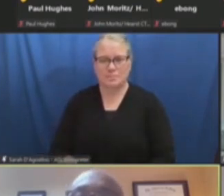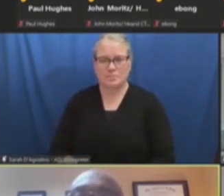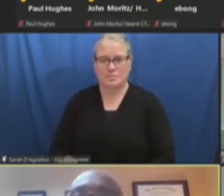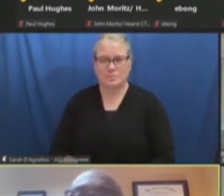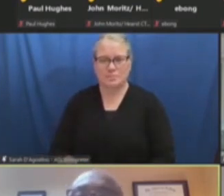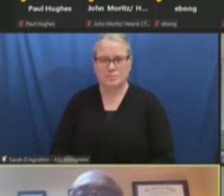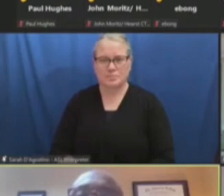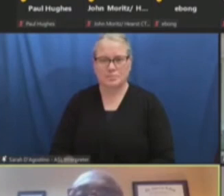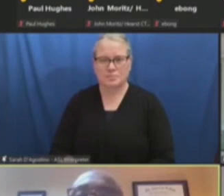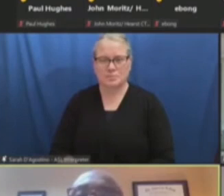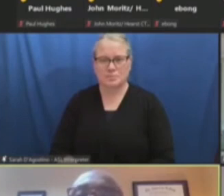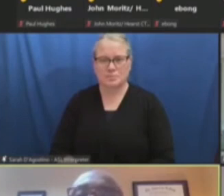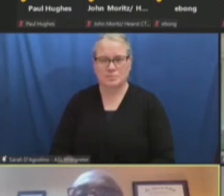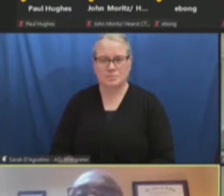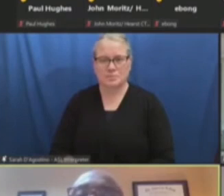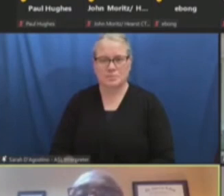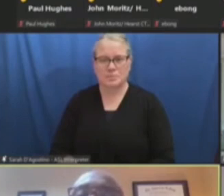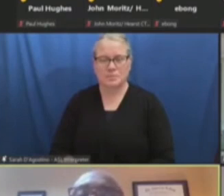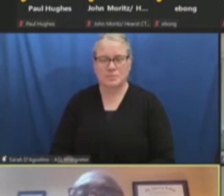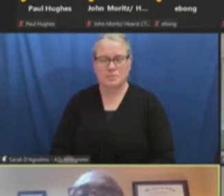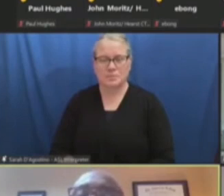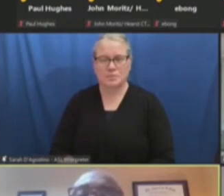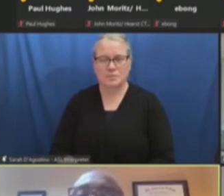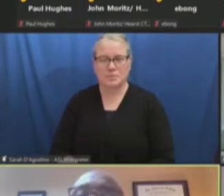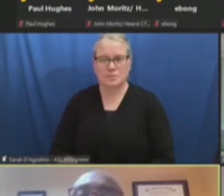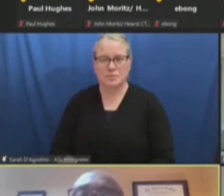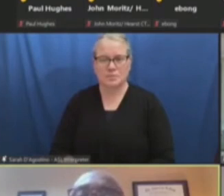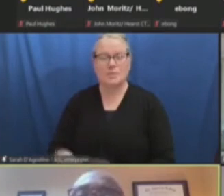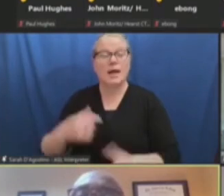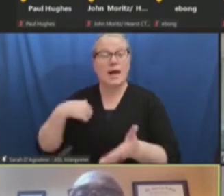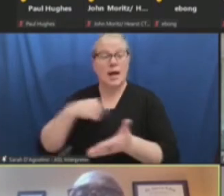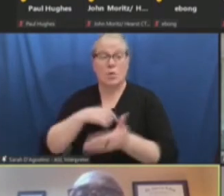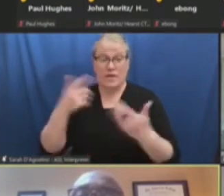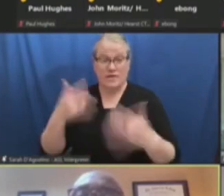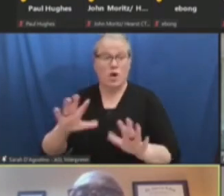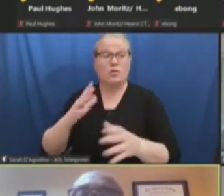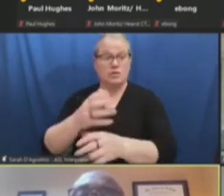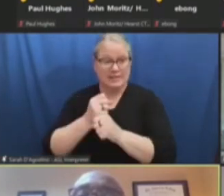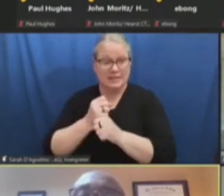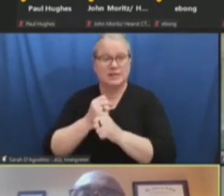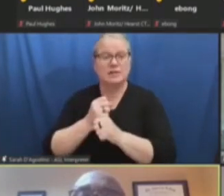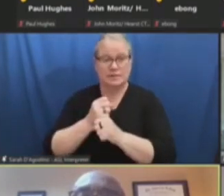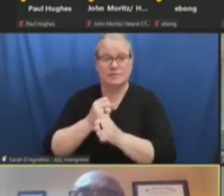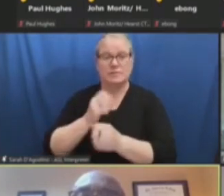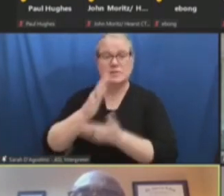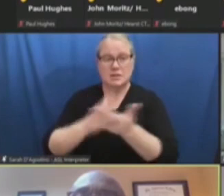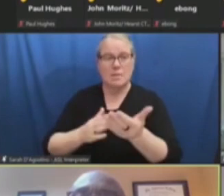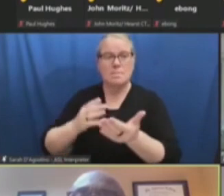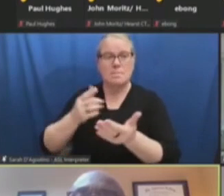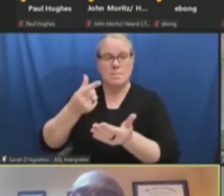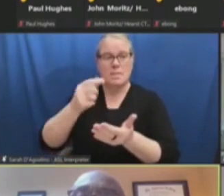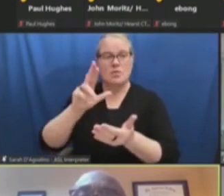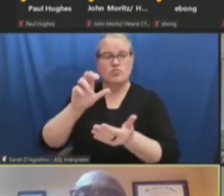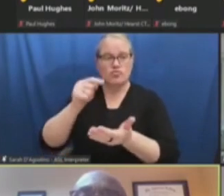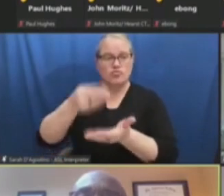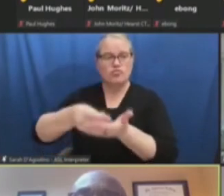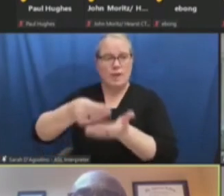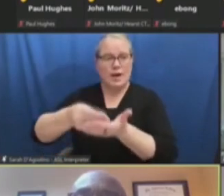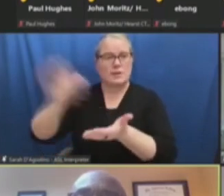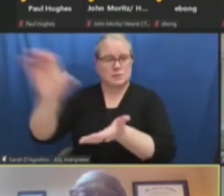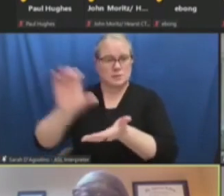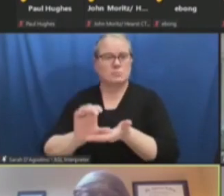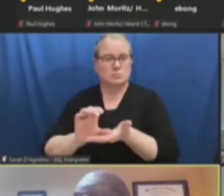And again, we've already received some grant funding that will lower the cost to Access Health. And we